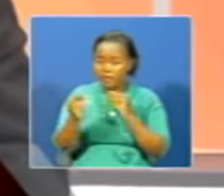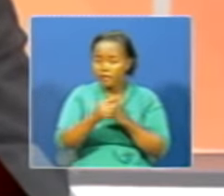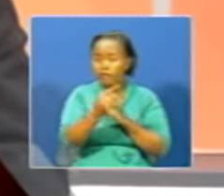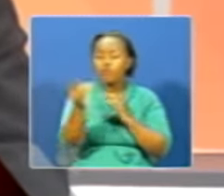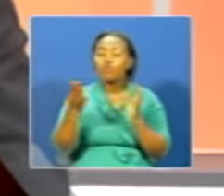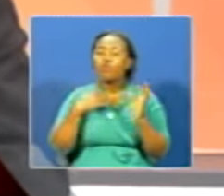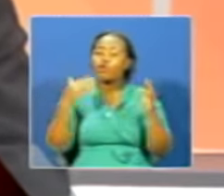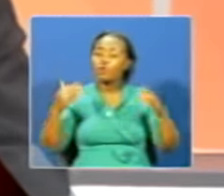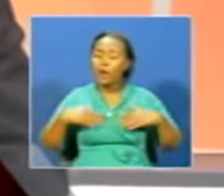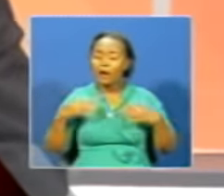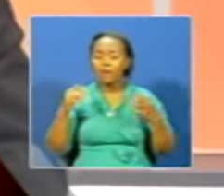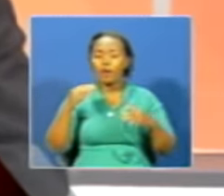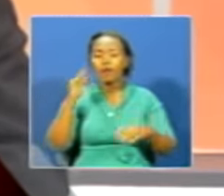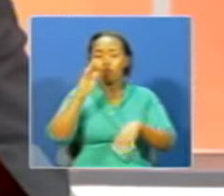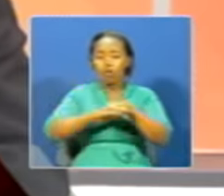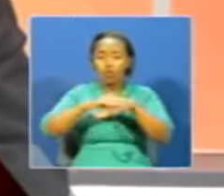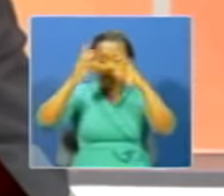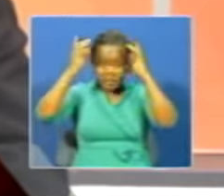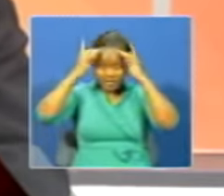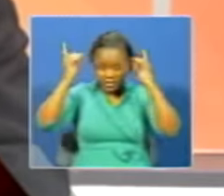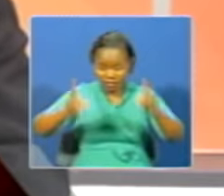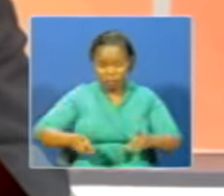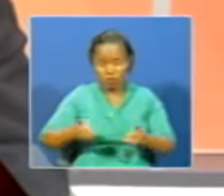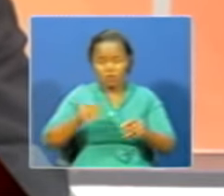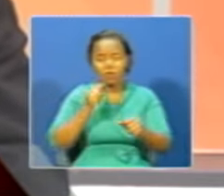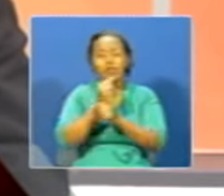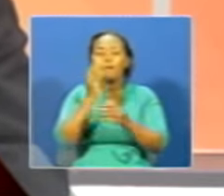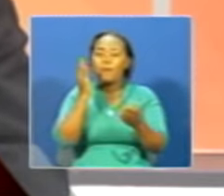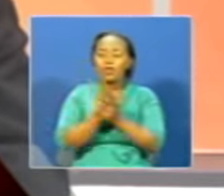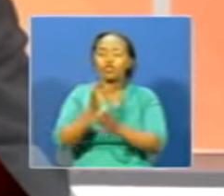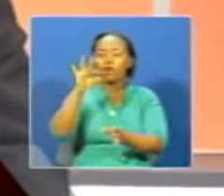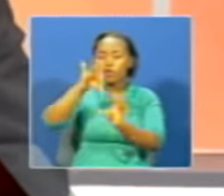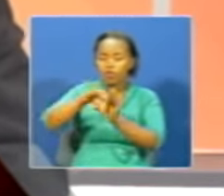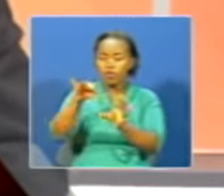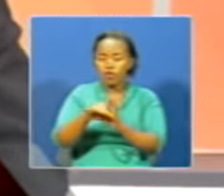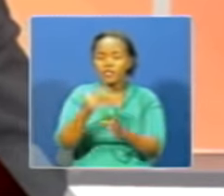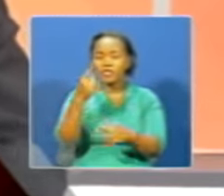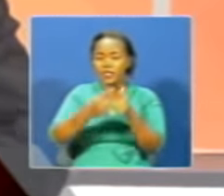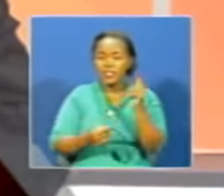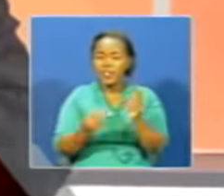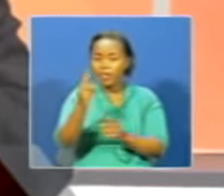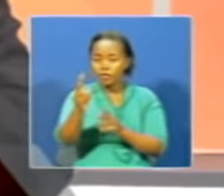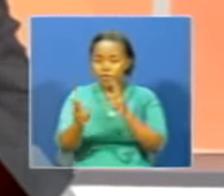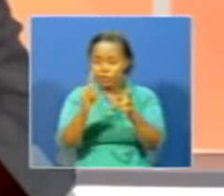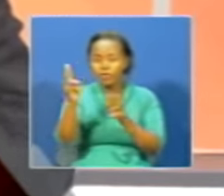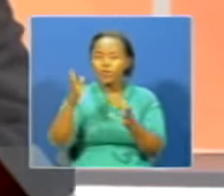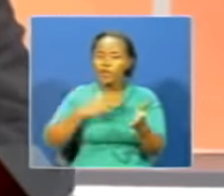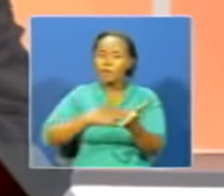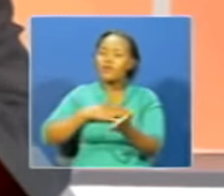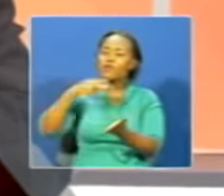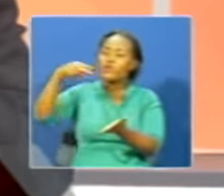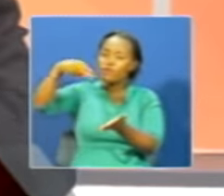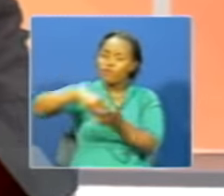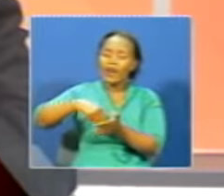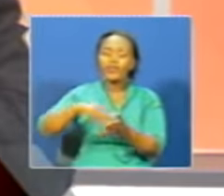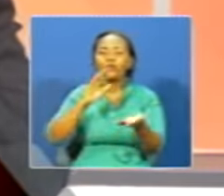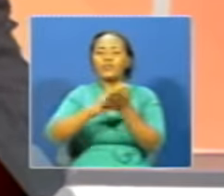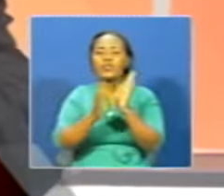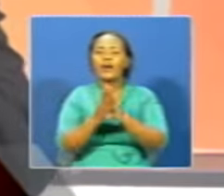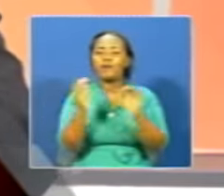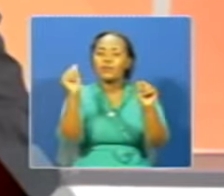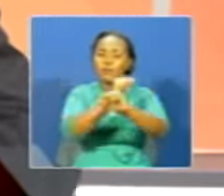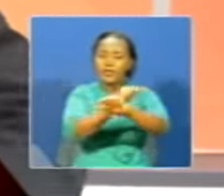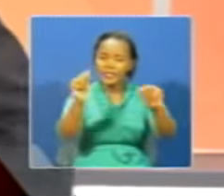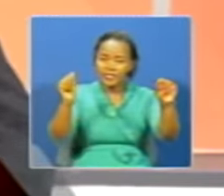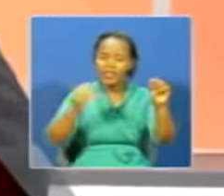register yeah. and make that difference yeah. in 2022. Thank you. And I will be on the ballot. Thank you. And I want to be part of them when they are